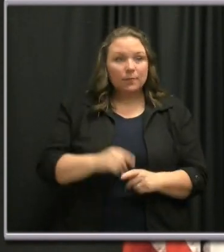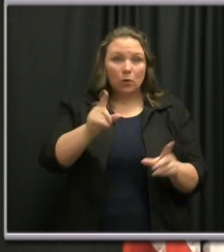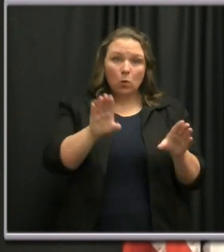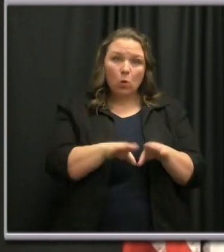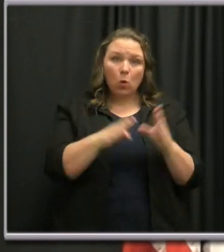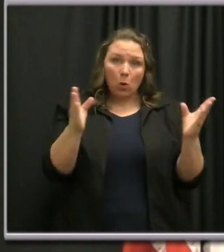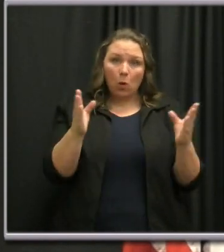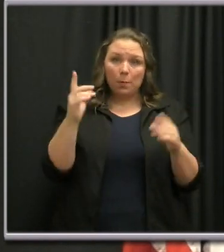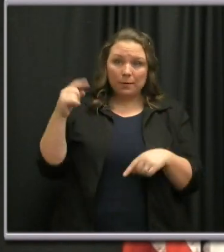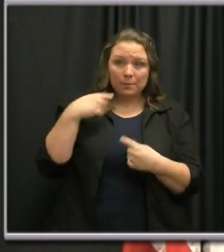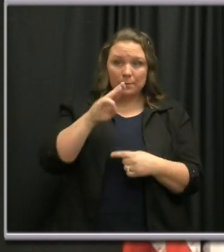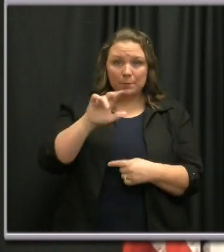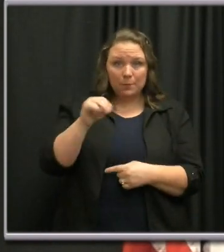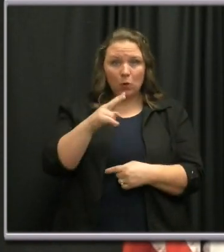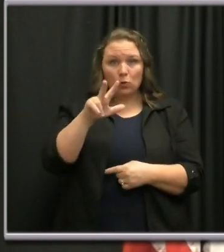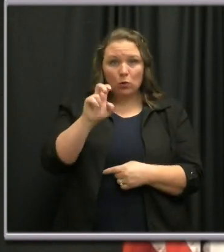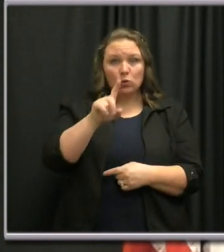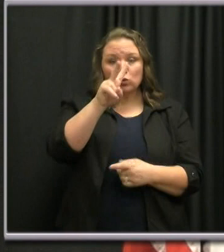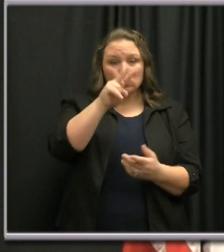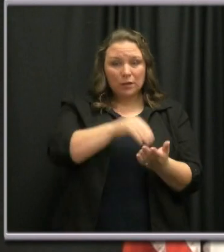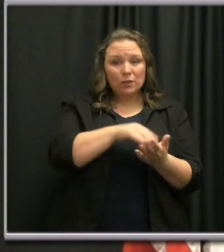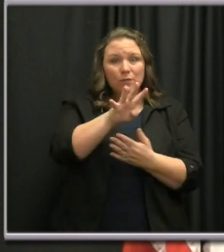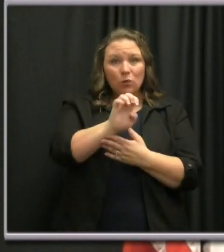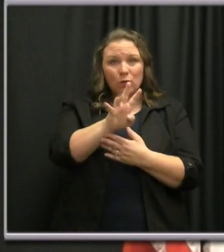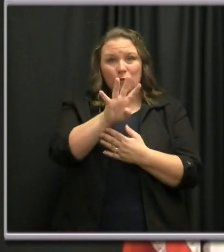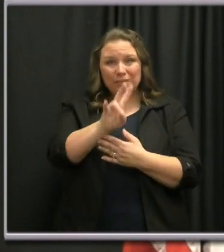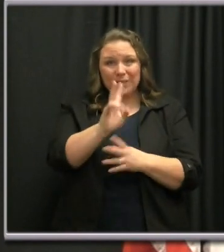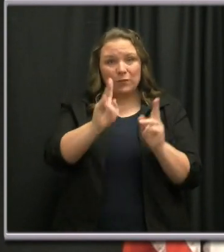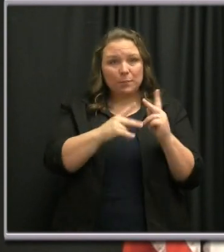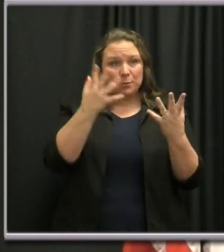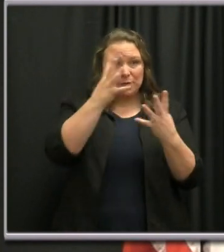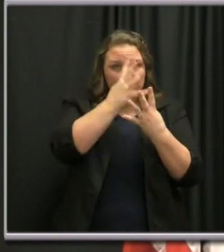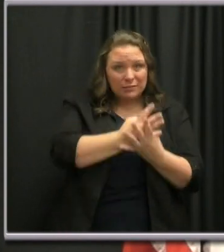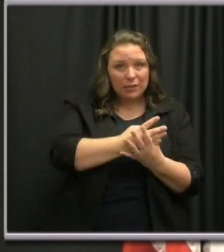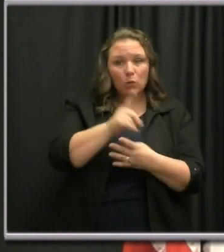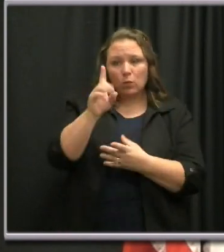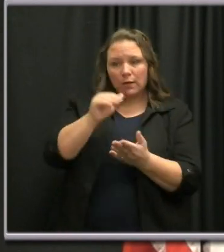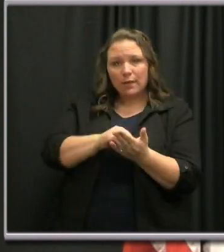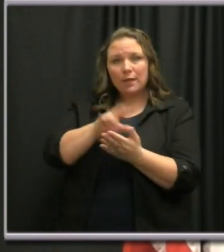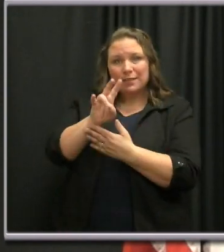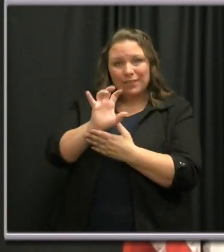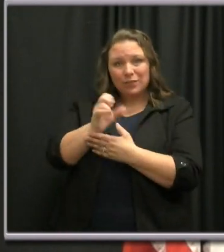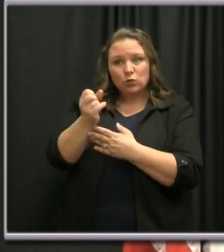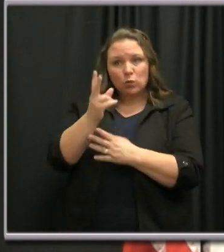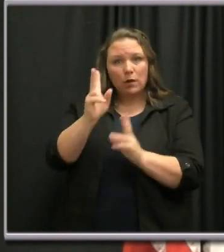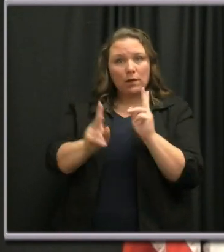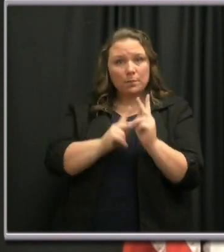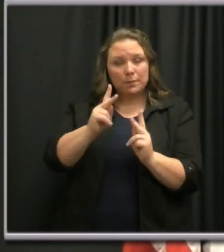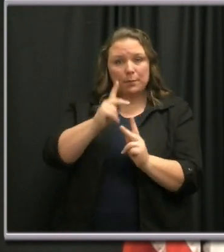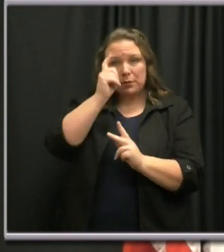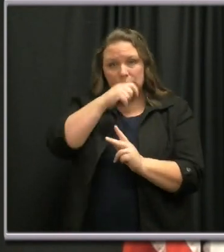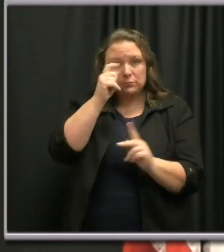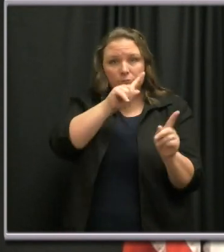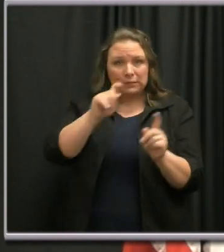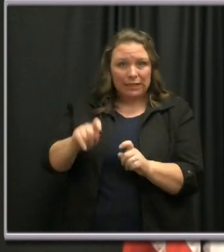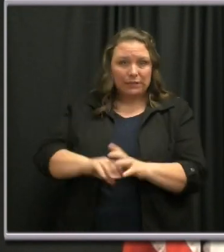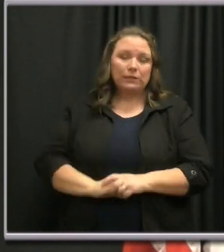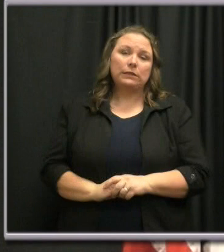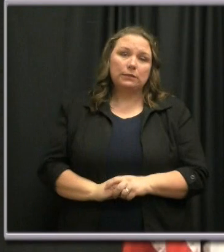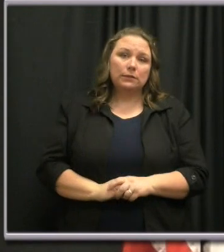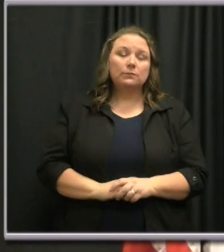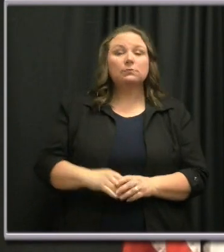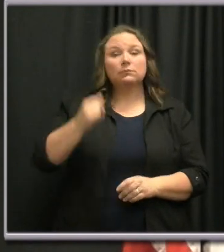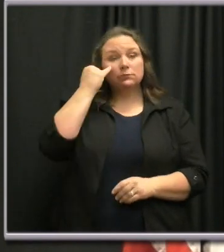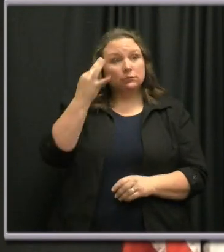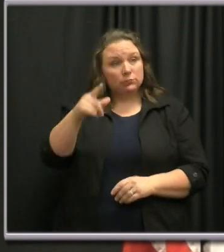March 31st, 2,446 residents have been assessed and 1,712 have been tested. If